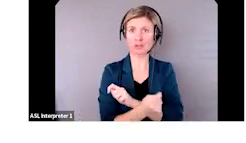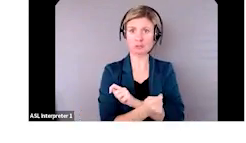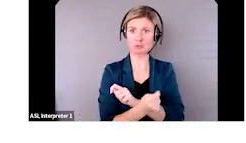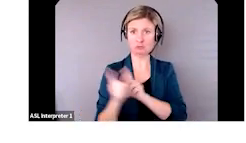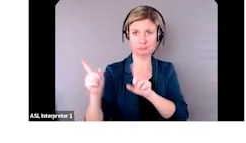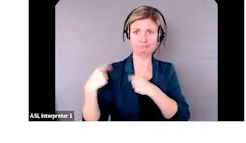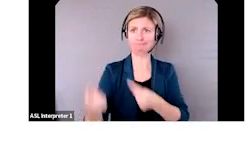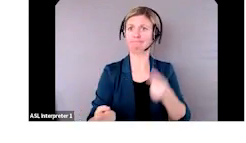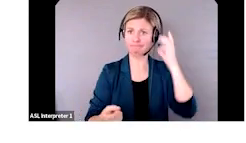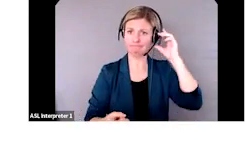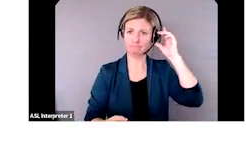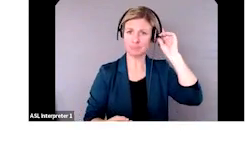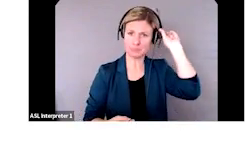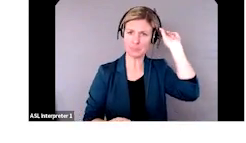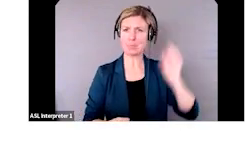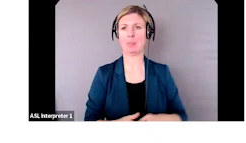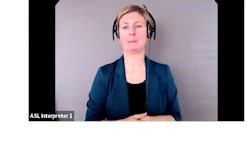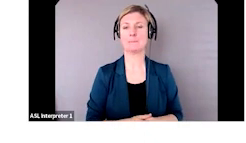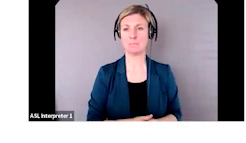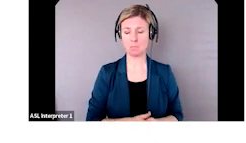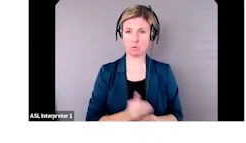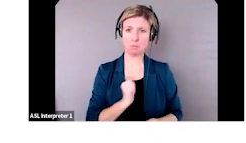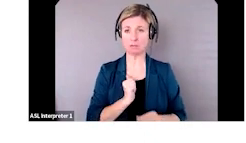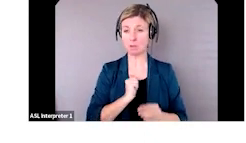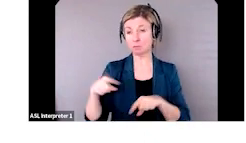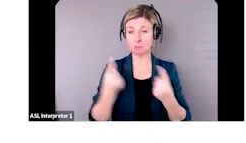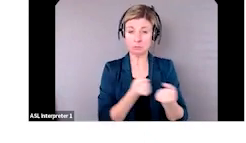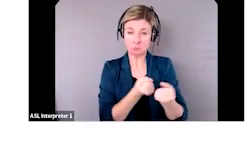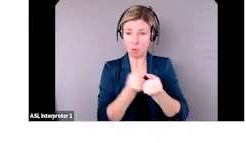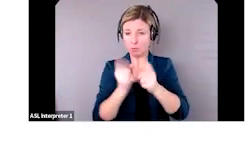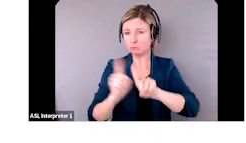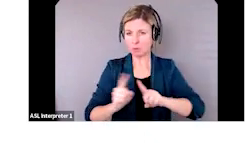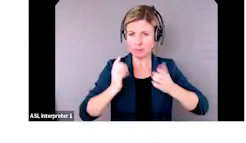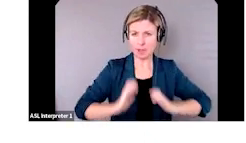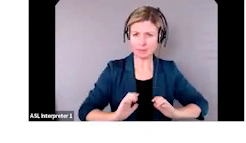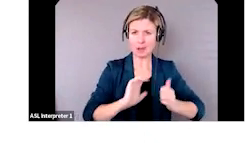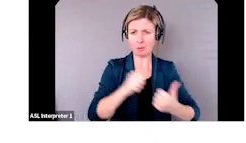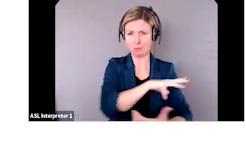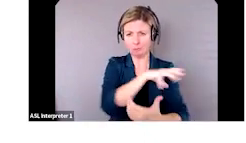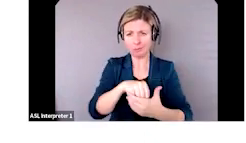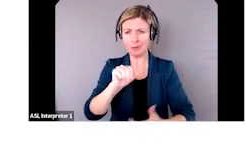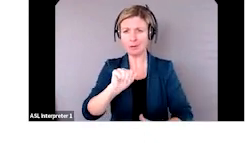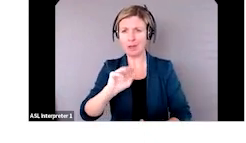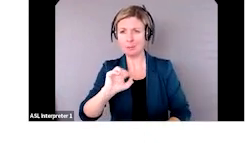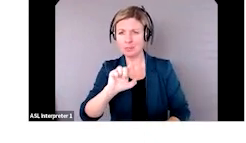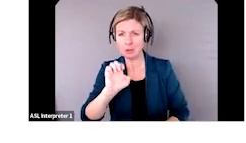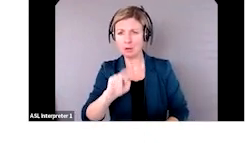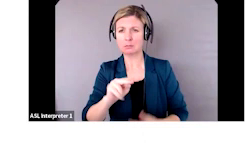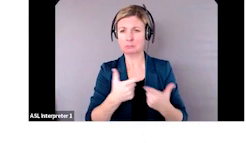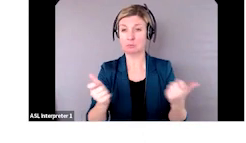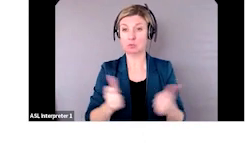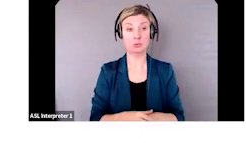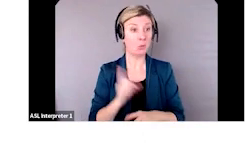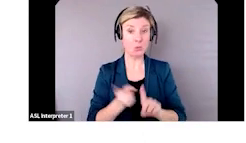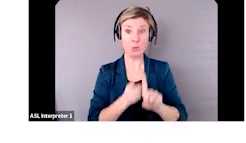been helping clients get onto Amazon. And what we want to make sure is that you're set up